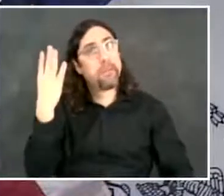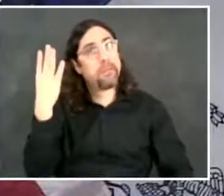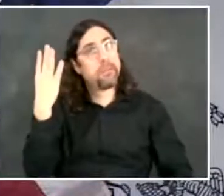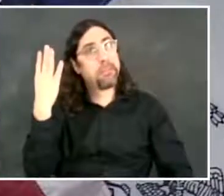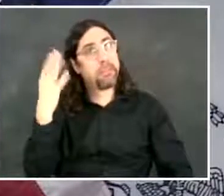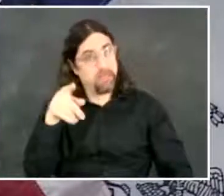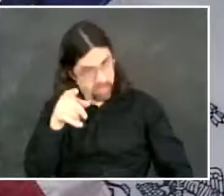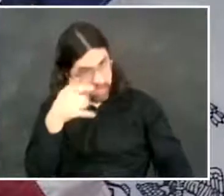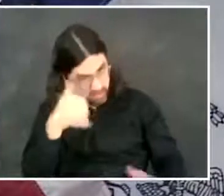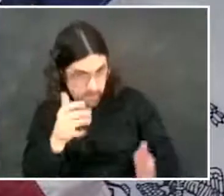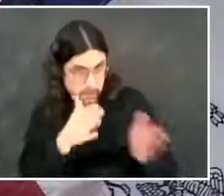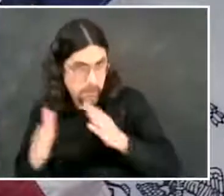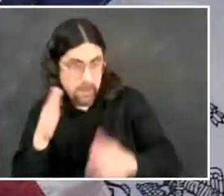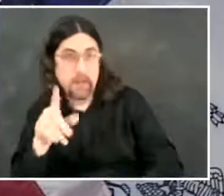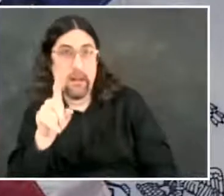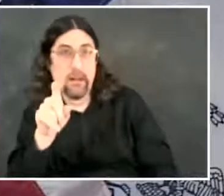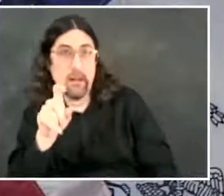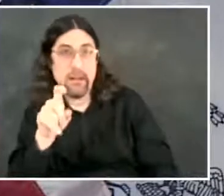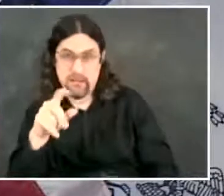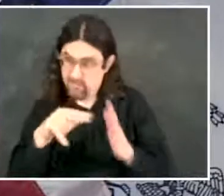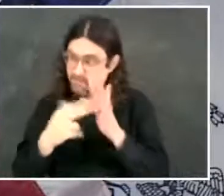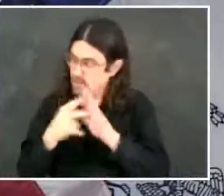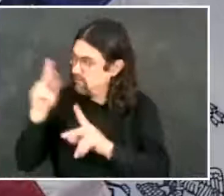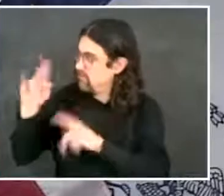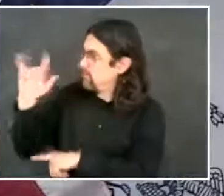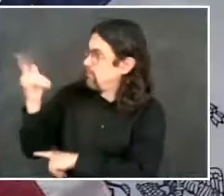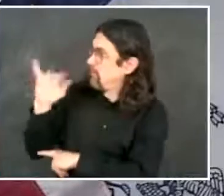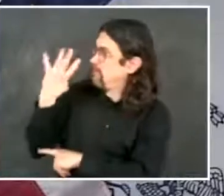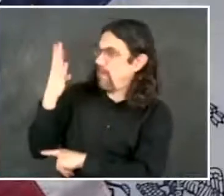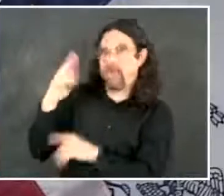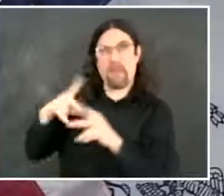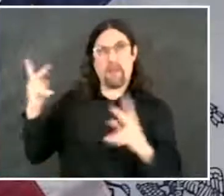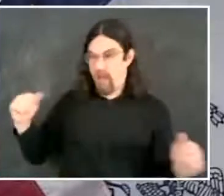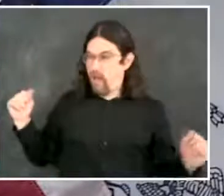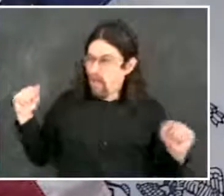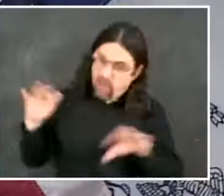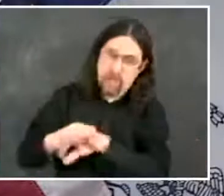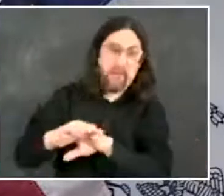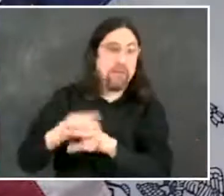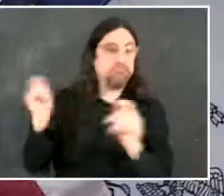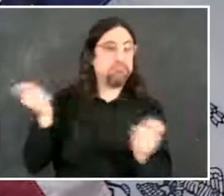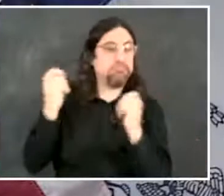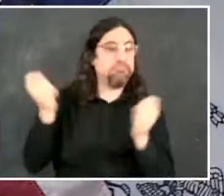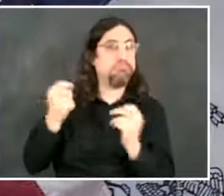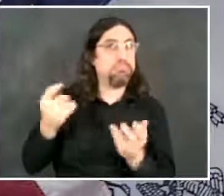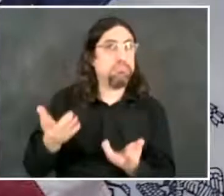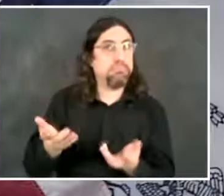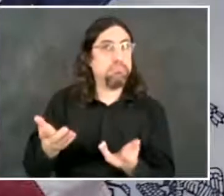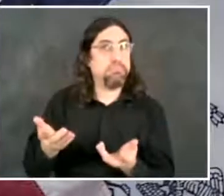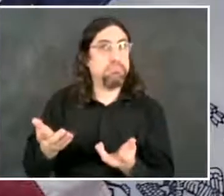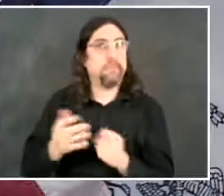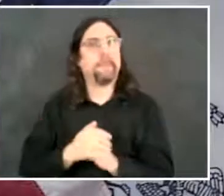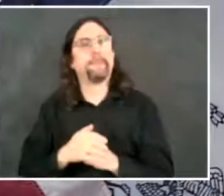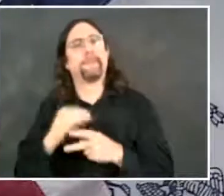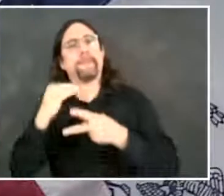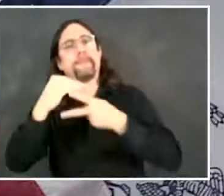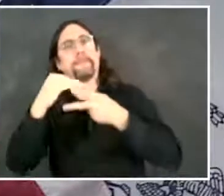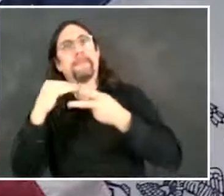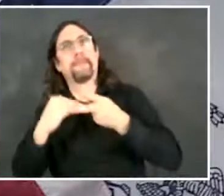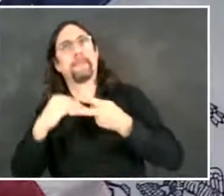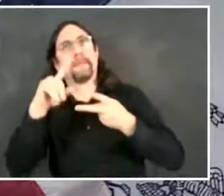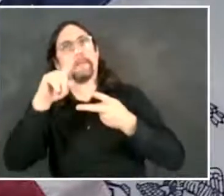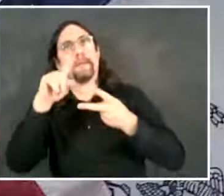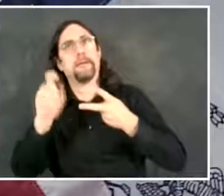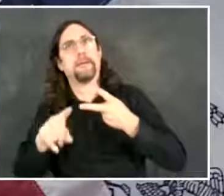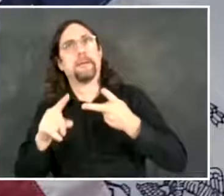expect if they are found to be on trains at 1 o'clock next week. Sure. I ask you to imagine that